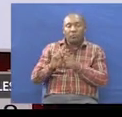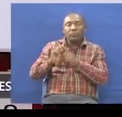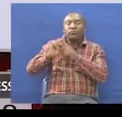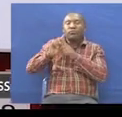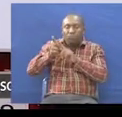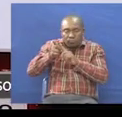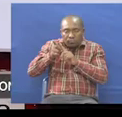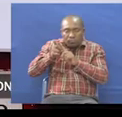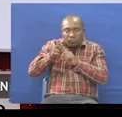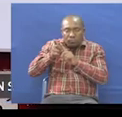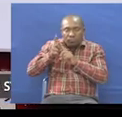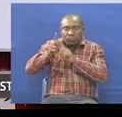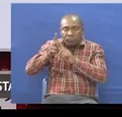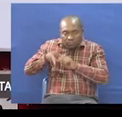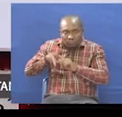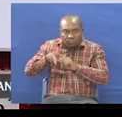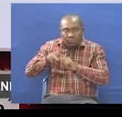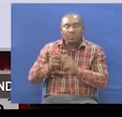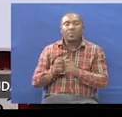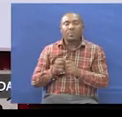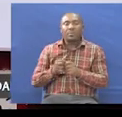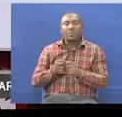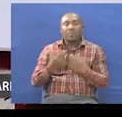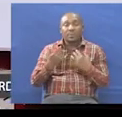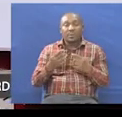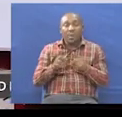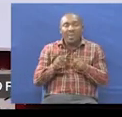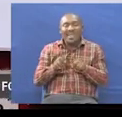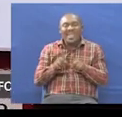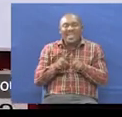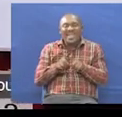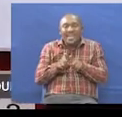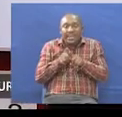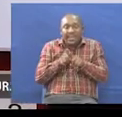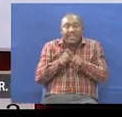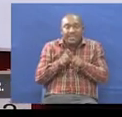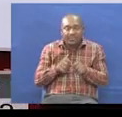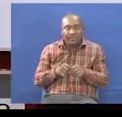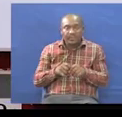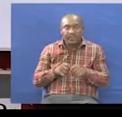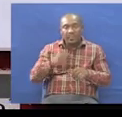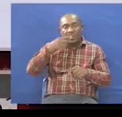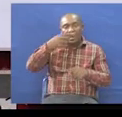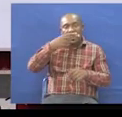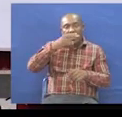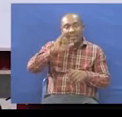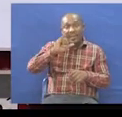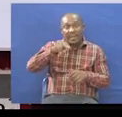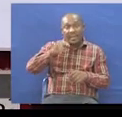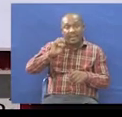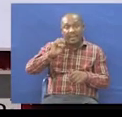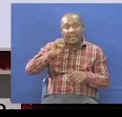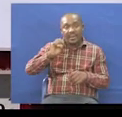And we have the thinnest arrow there. This arrow shows the seconds. When it rotates also